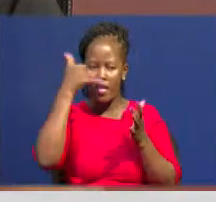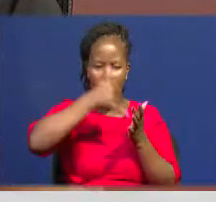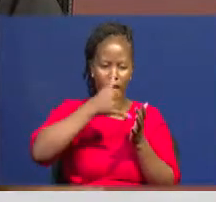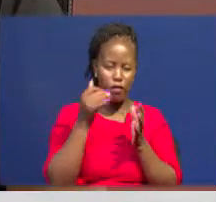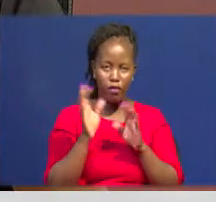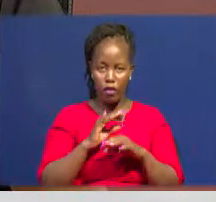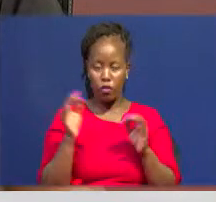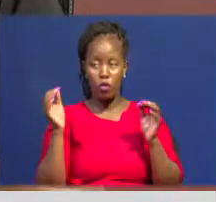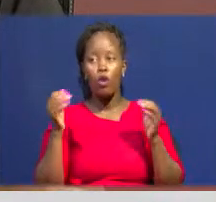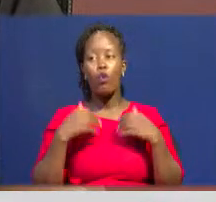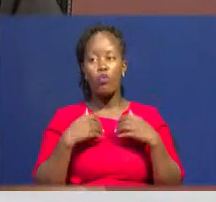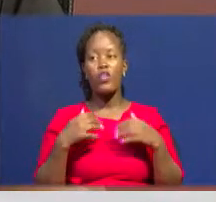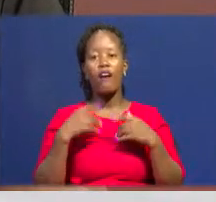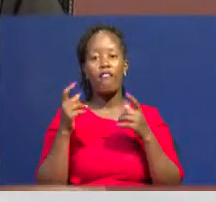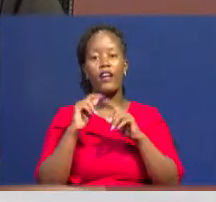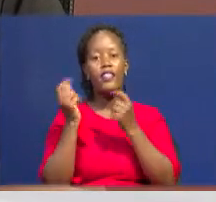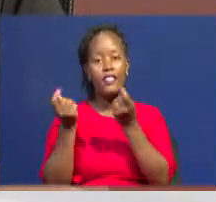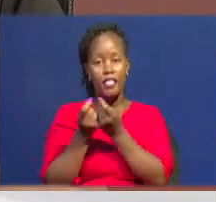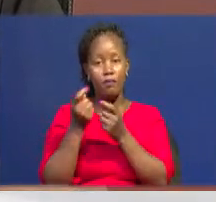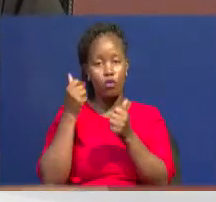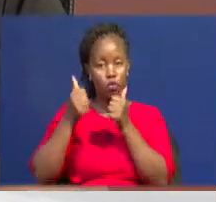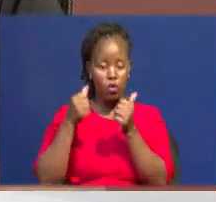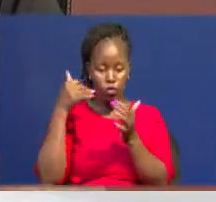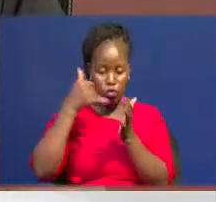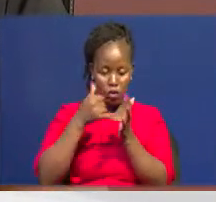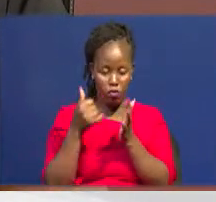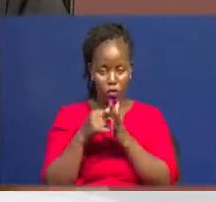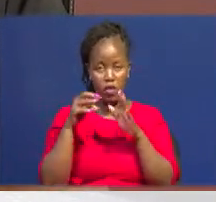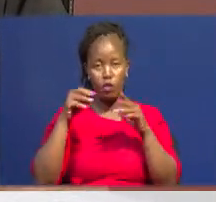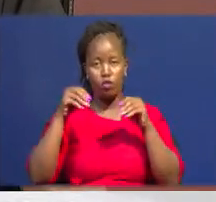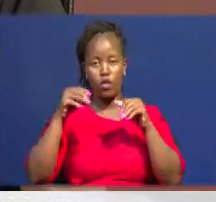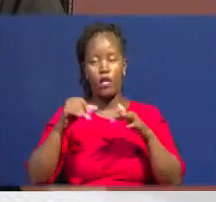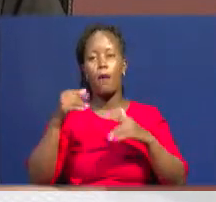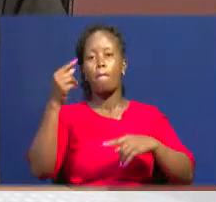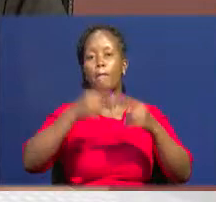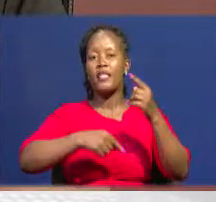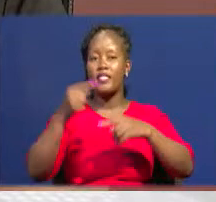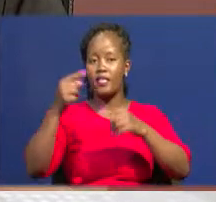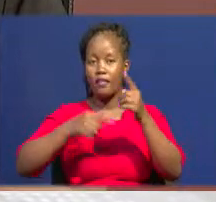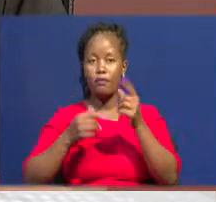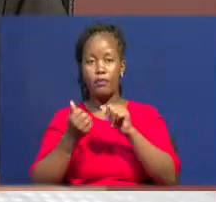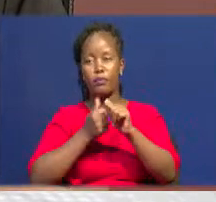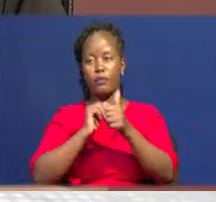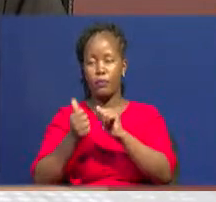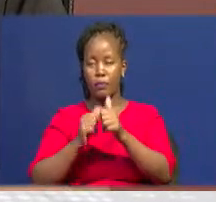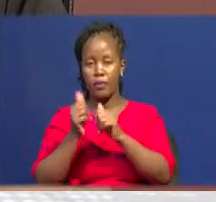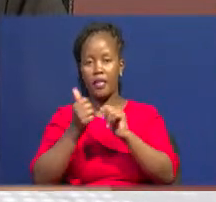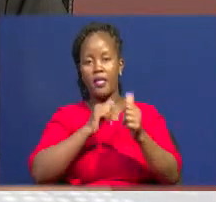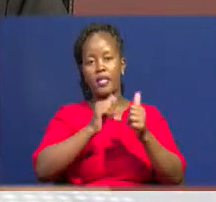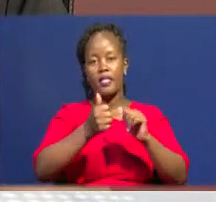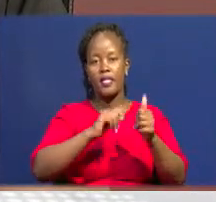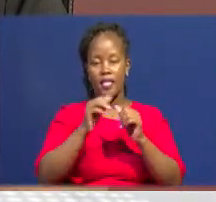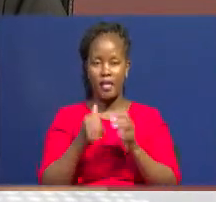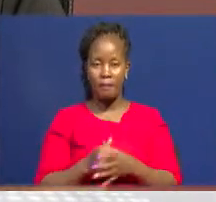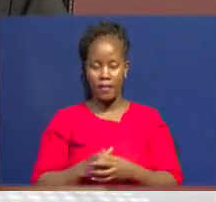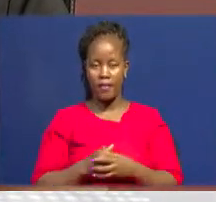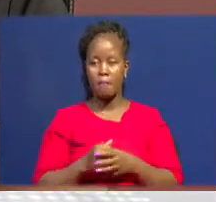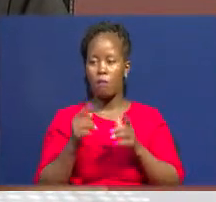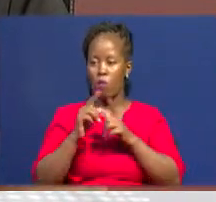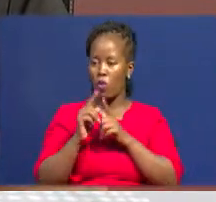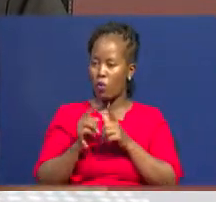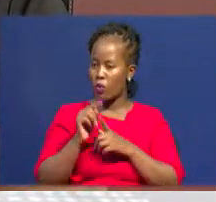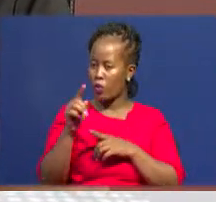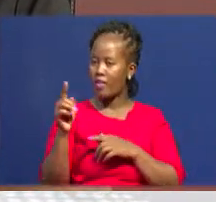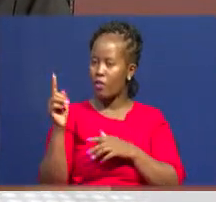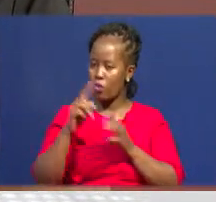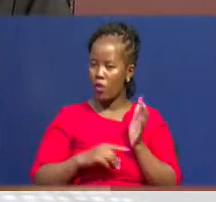actually a hockey version of the beach game, so we are going to include hockey into the games. And that's what has